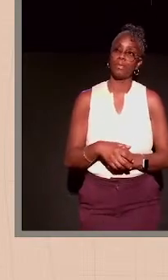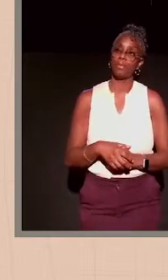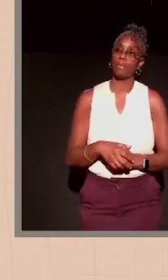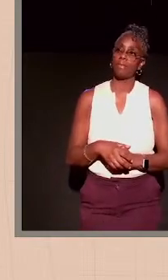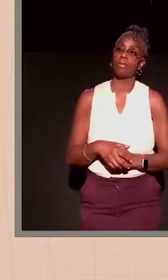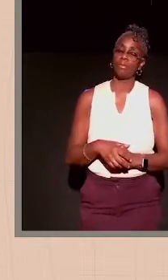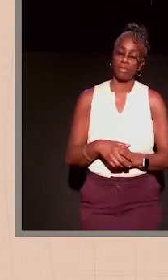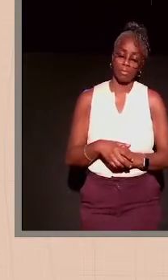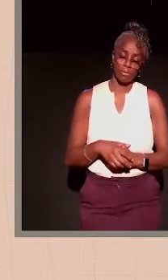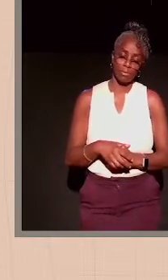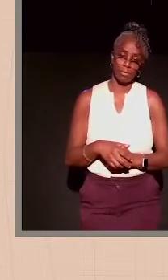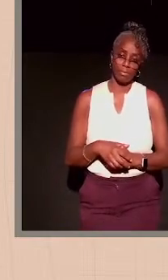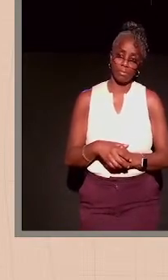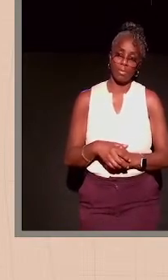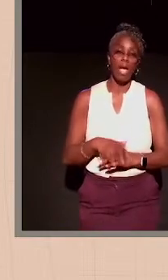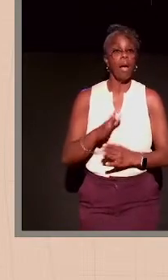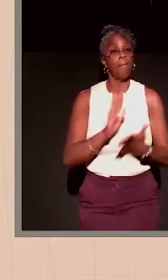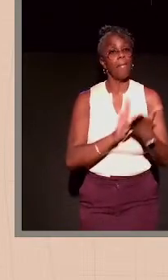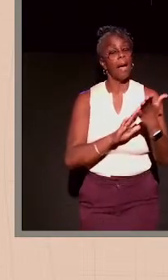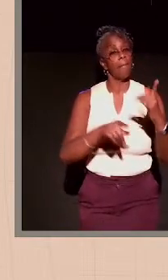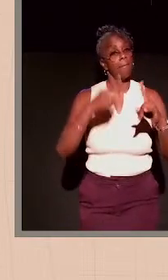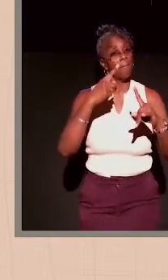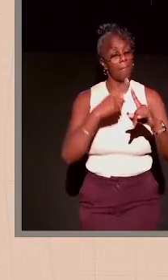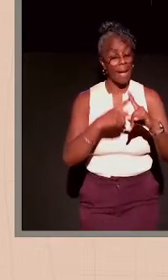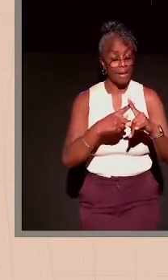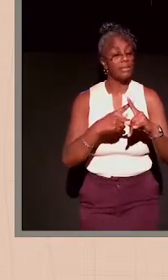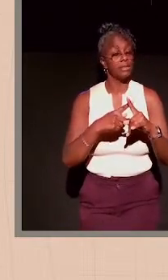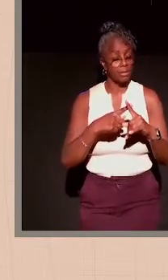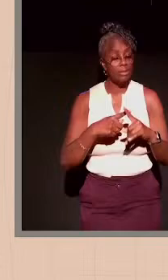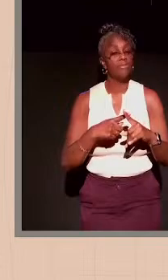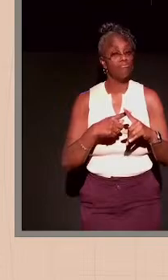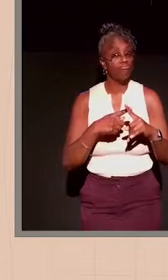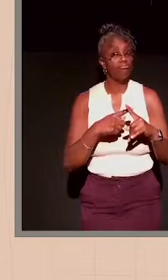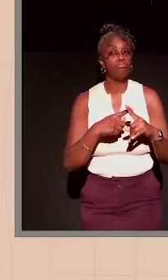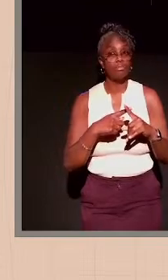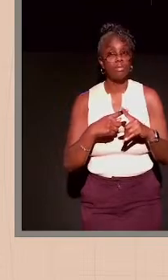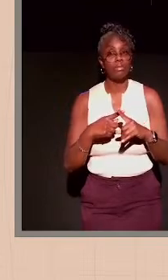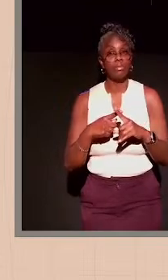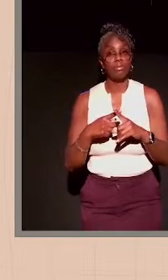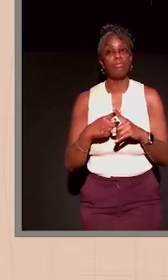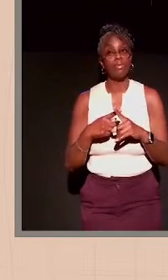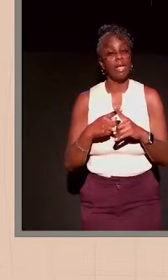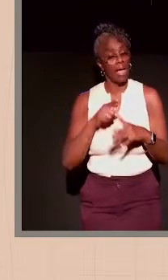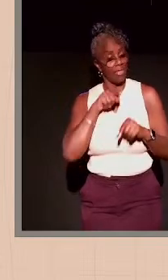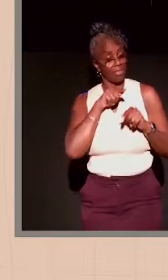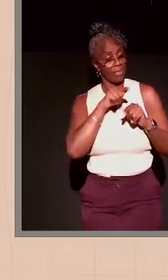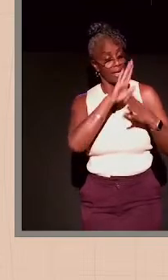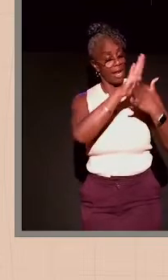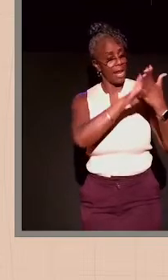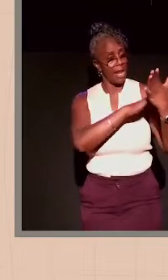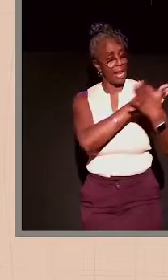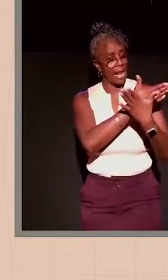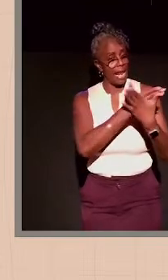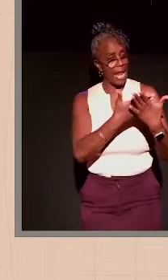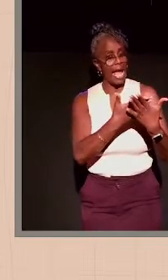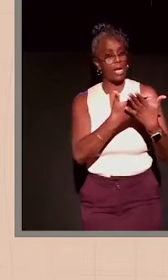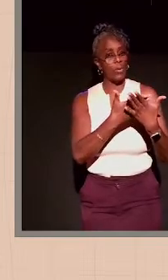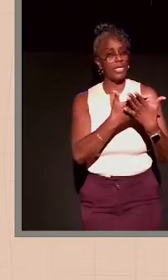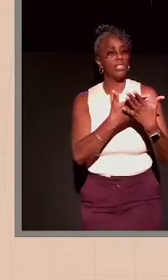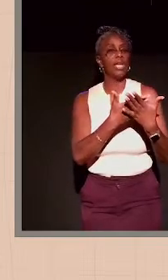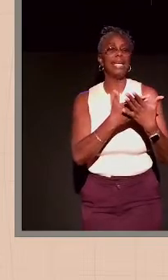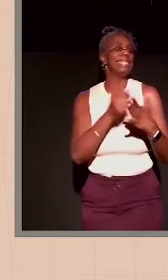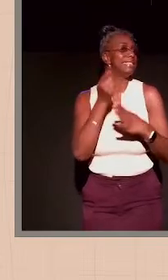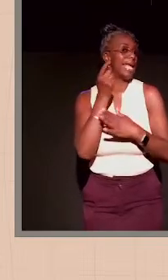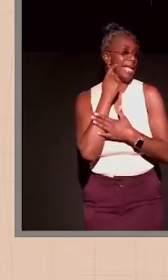I still regard Max as being a language that's friendly to low vision